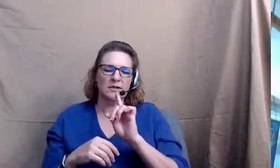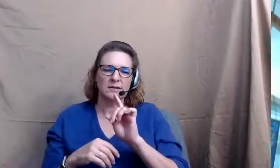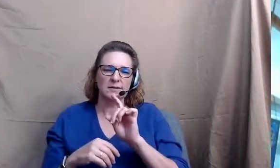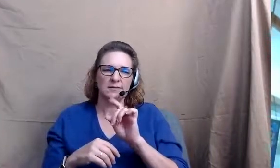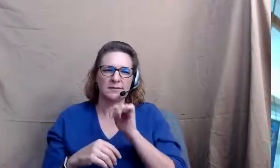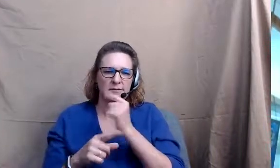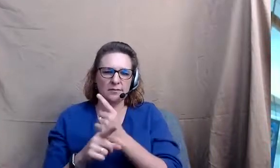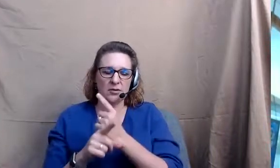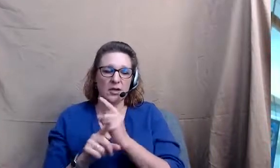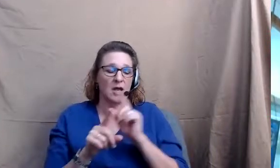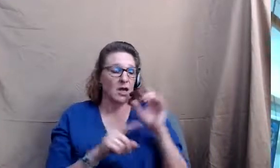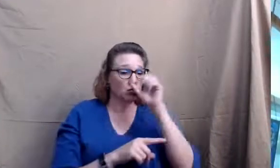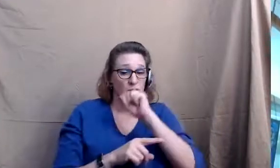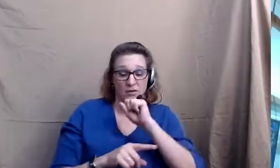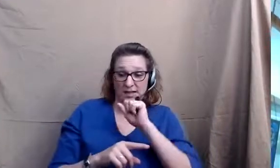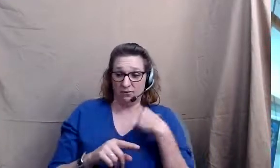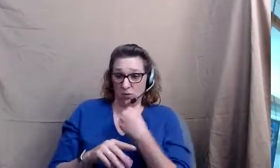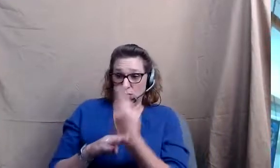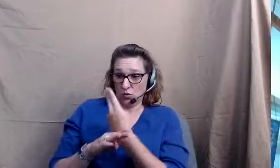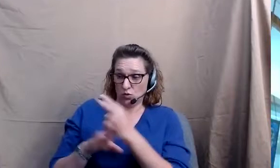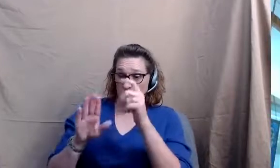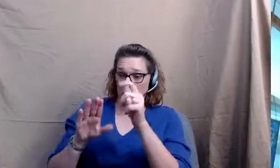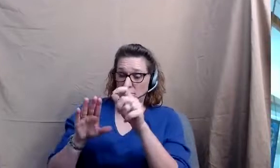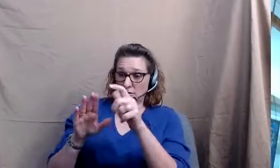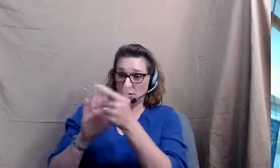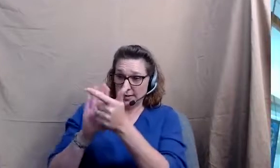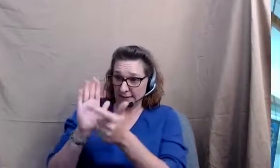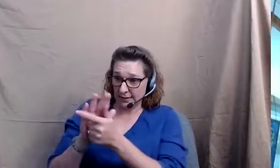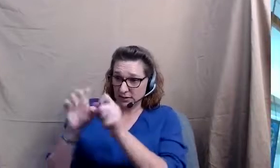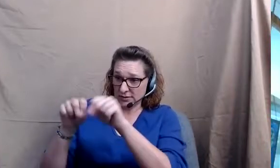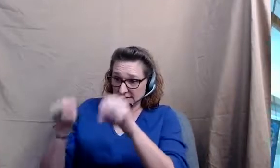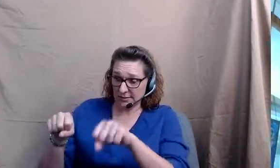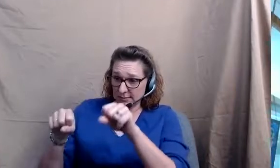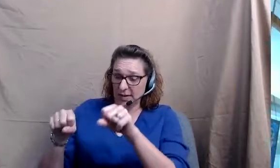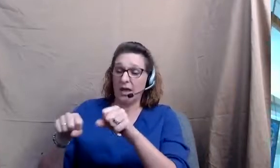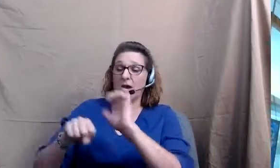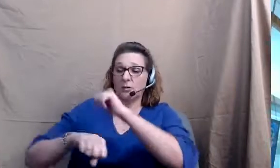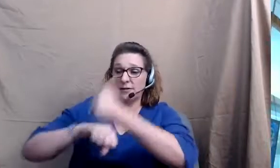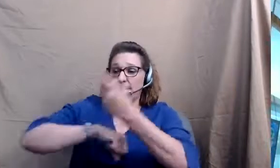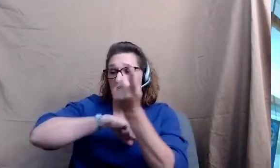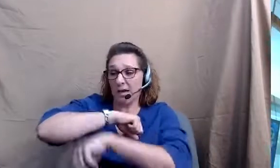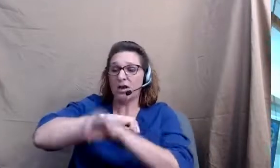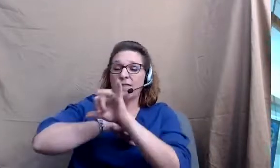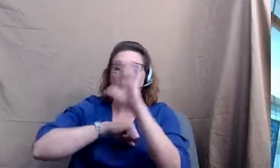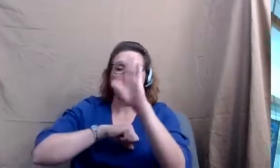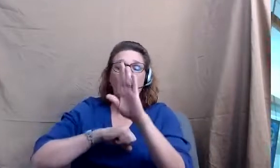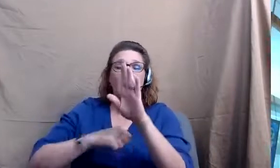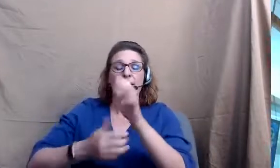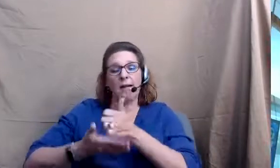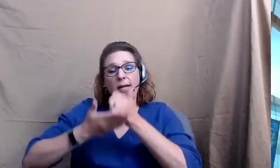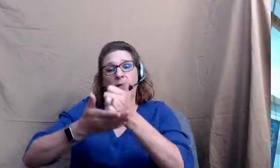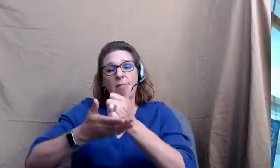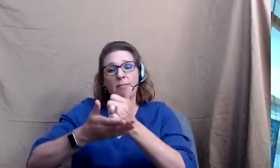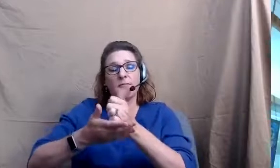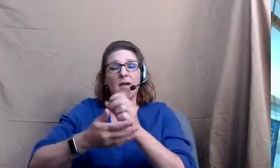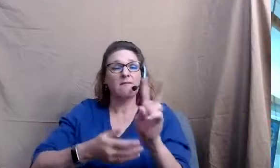when we intervene using the criminal legal system, that the punishment is such that it's doing something to deter violence. There